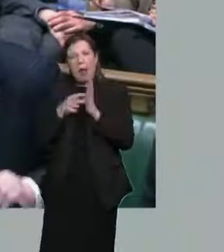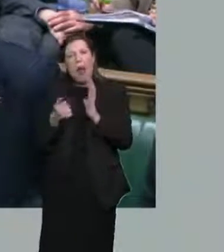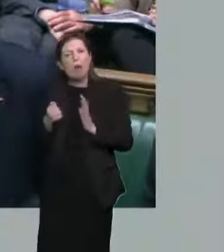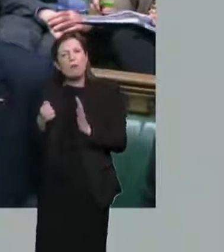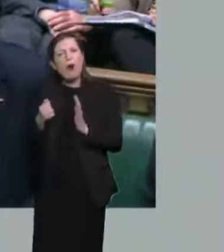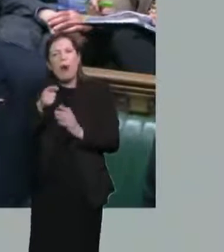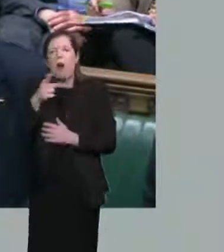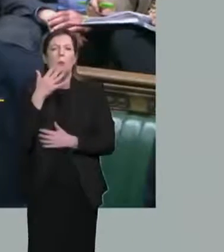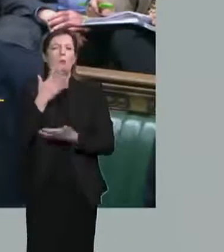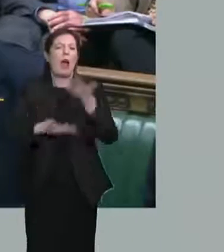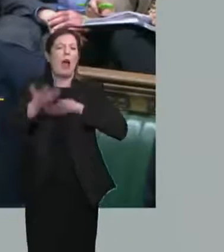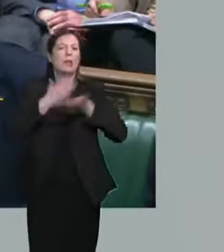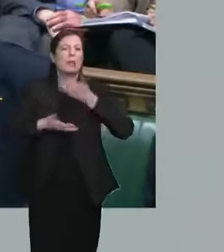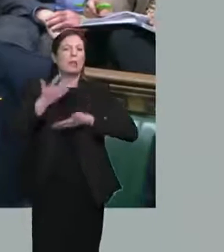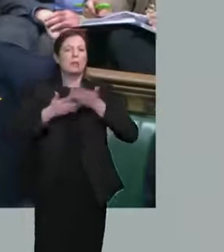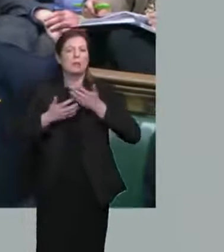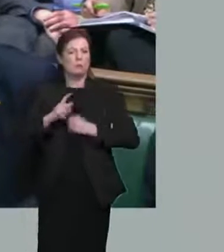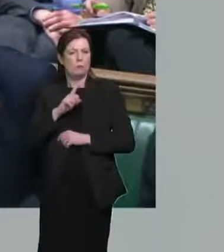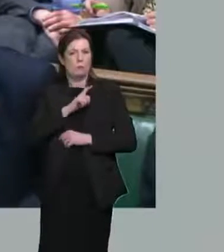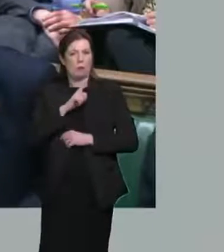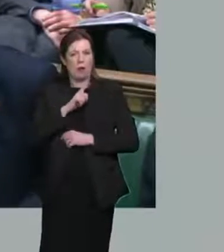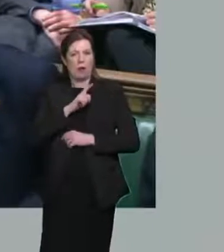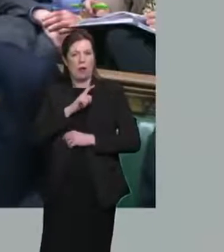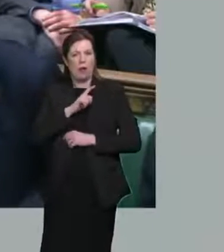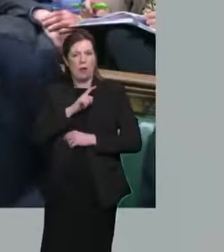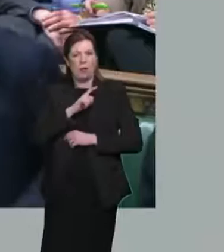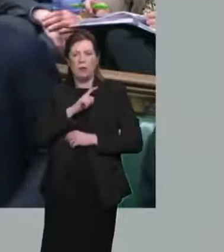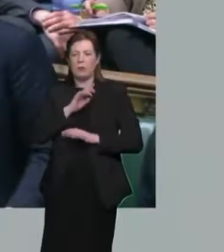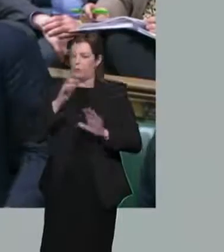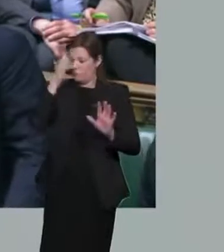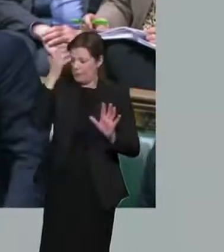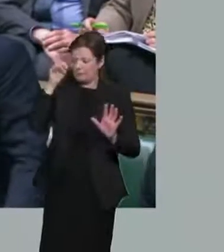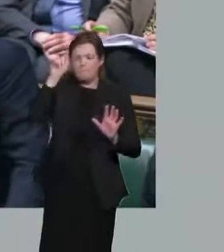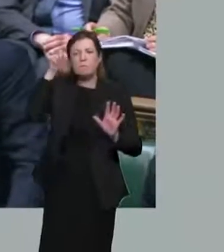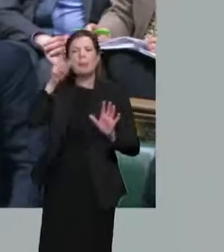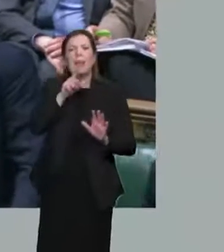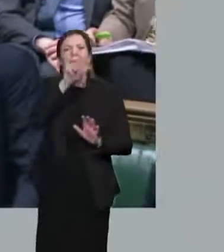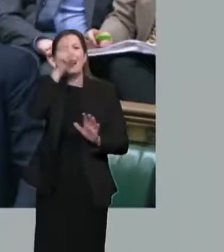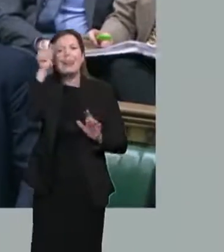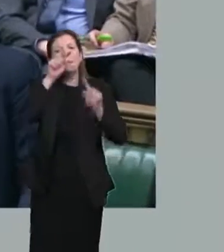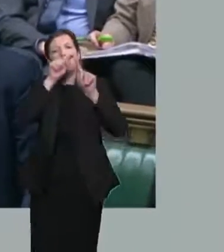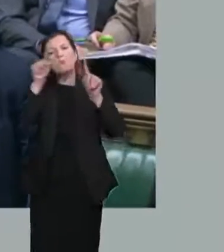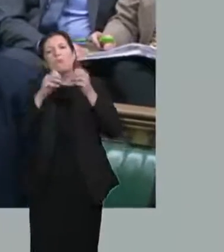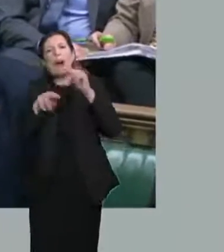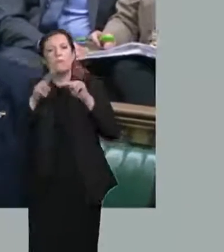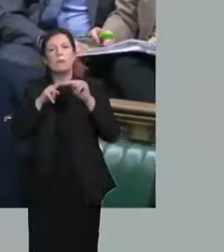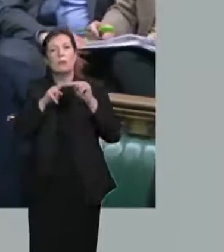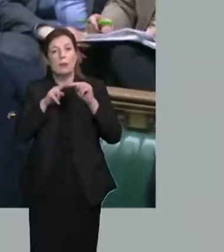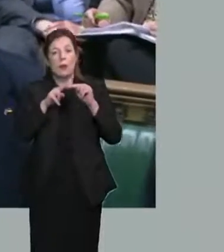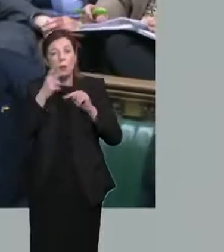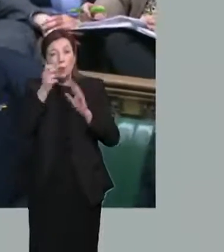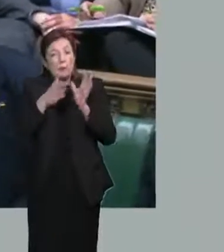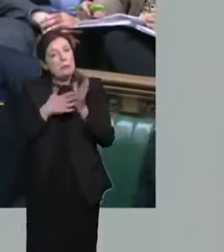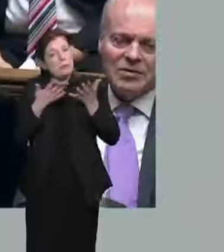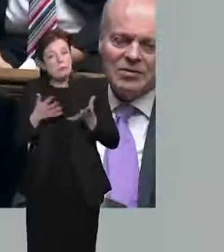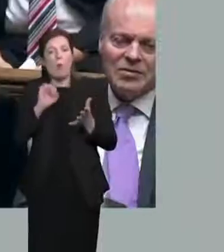already it's committing to cut the journey times, just from memory, from Leeds to Bradford from 20 minutes to 12 minutes,